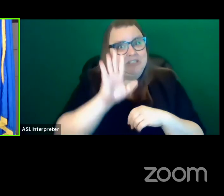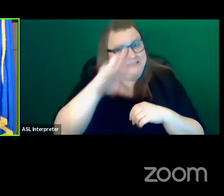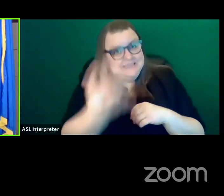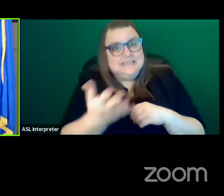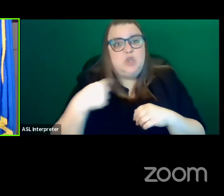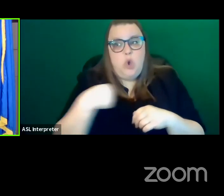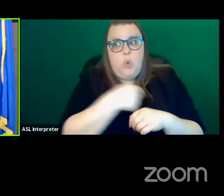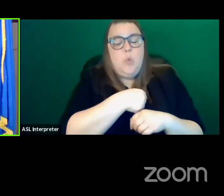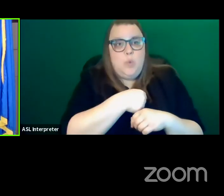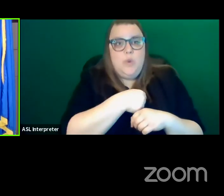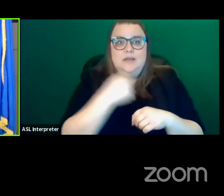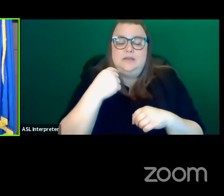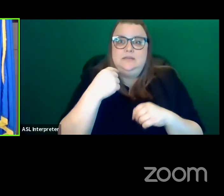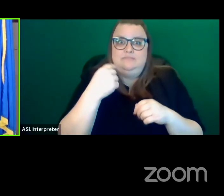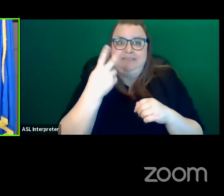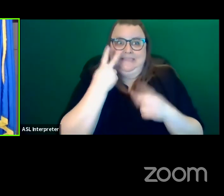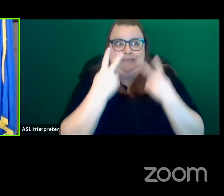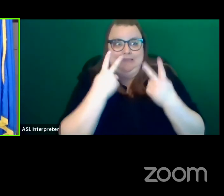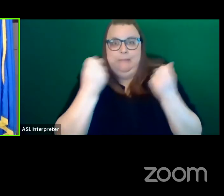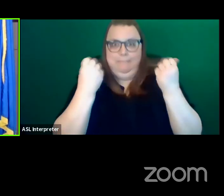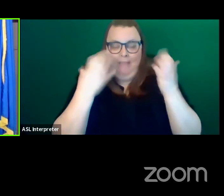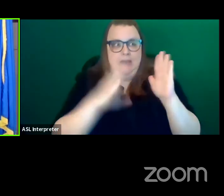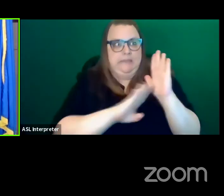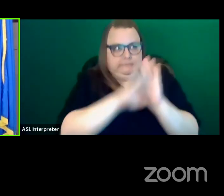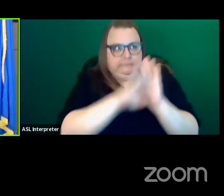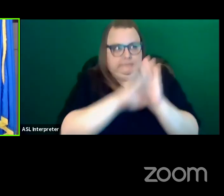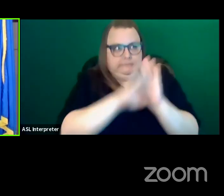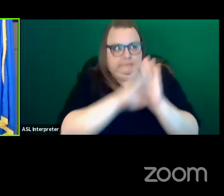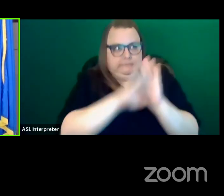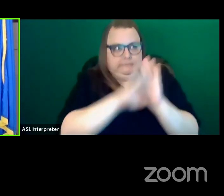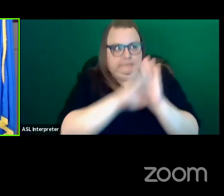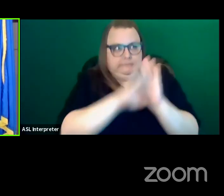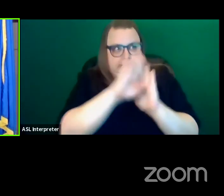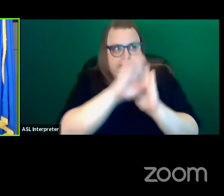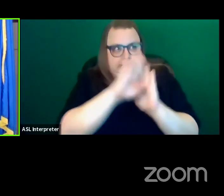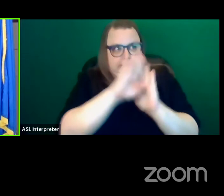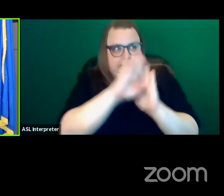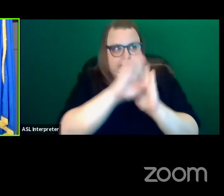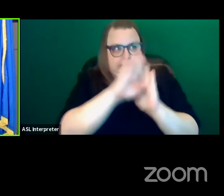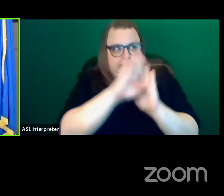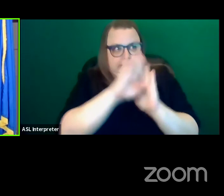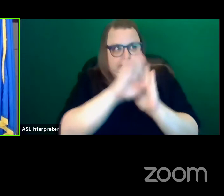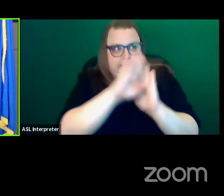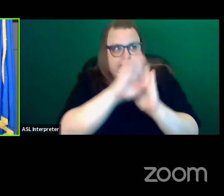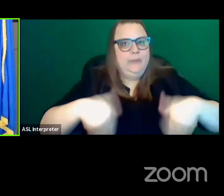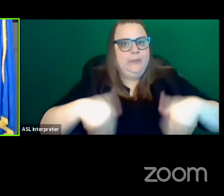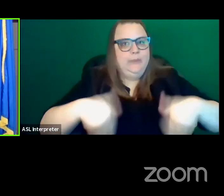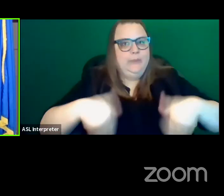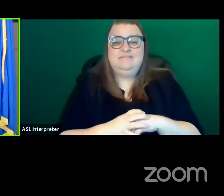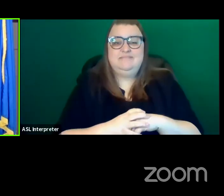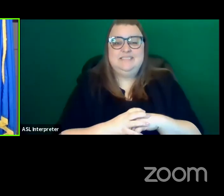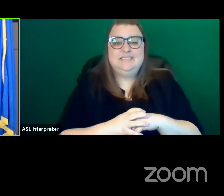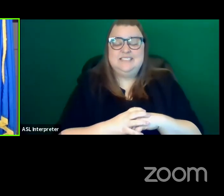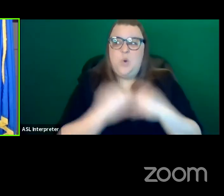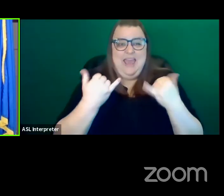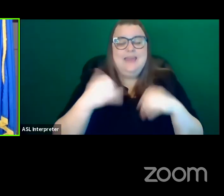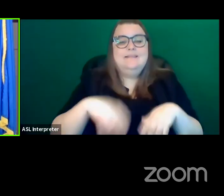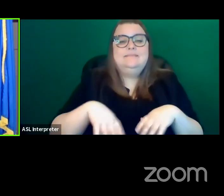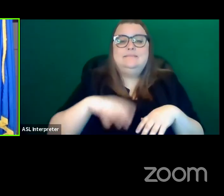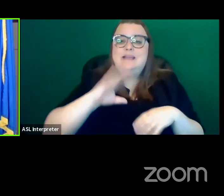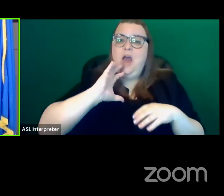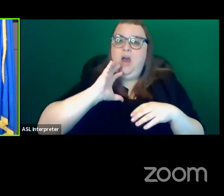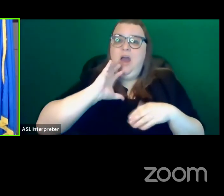experience increases across the board. As of today, 16 of our 17 counties,